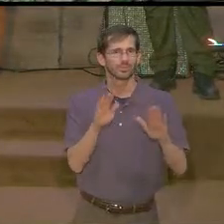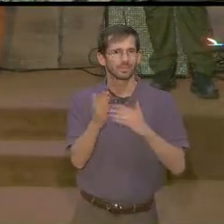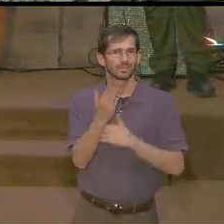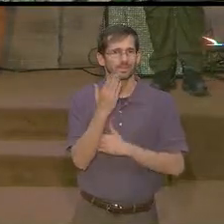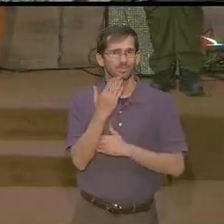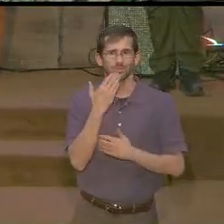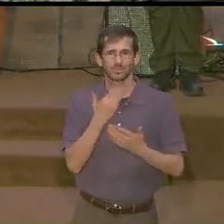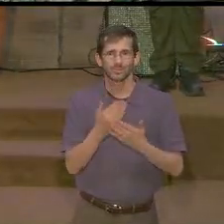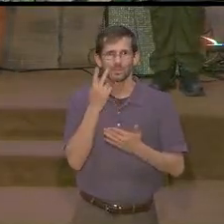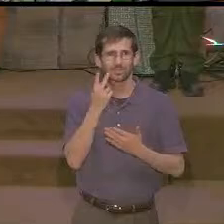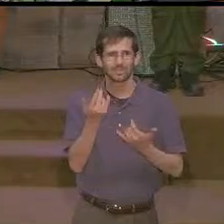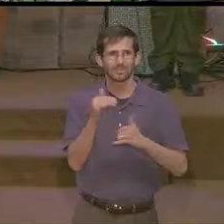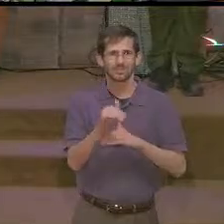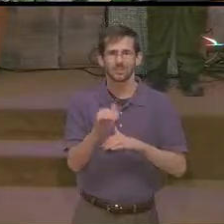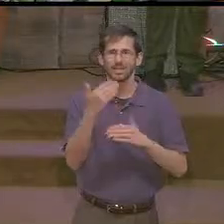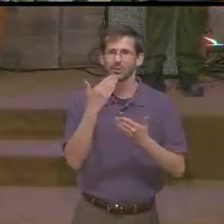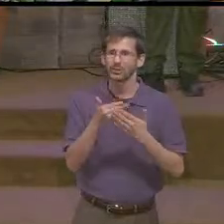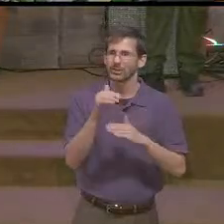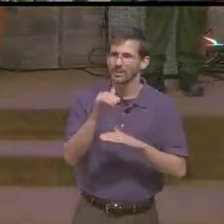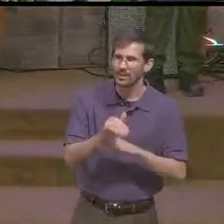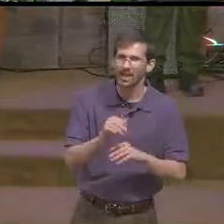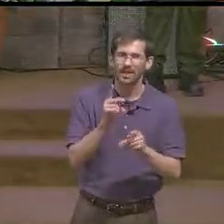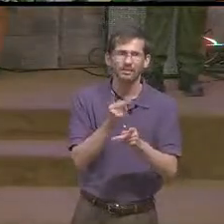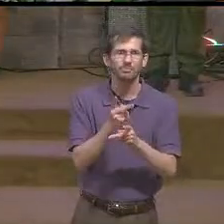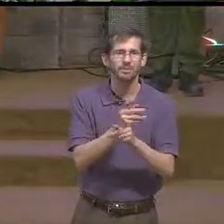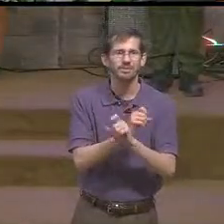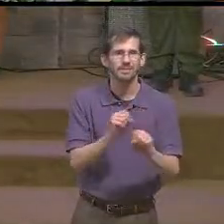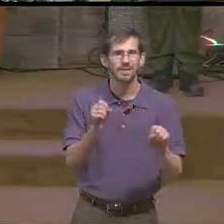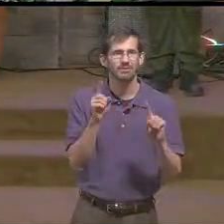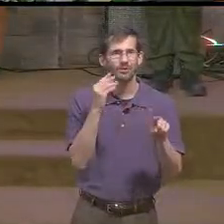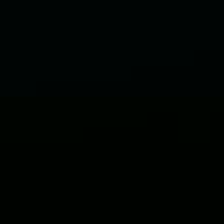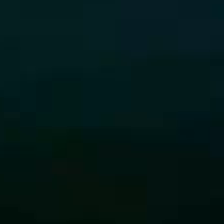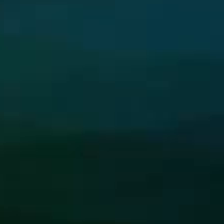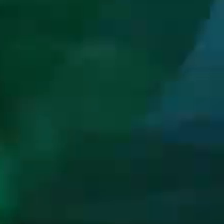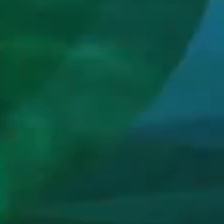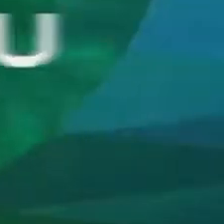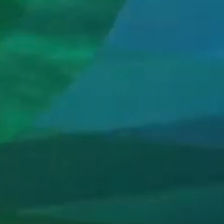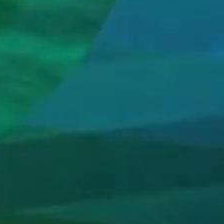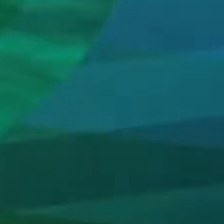see you Sunday morning. Good to see you tonight. Good night. Be safe. Get home. We'll see you Sunday.